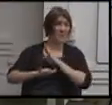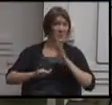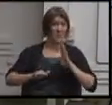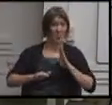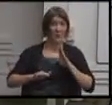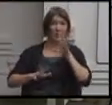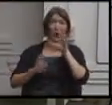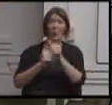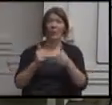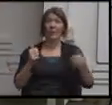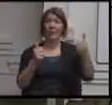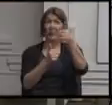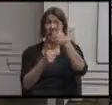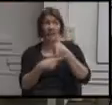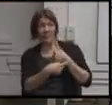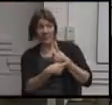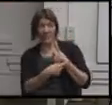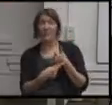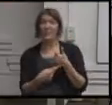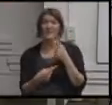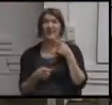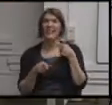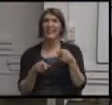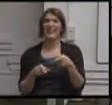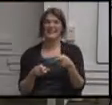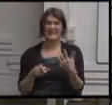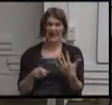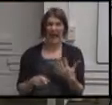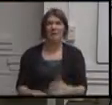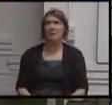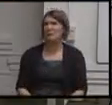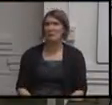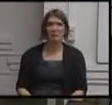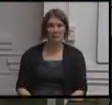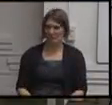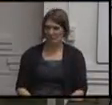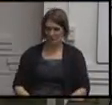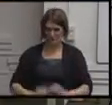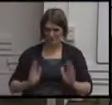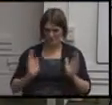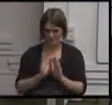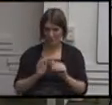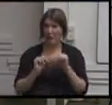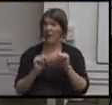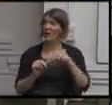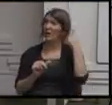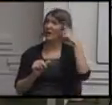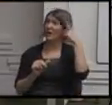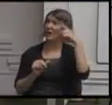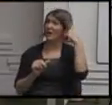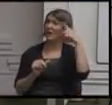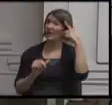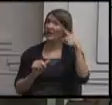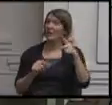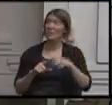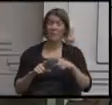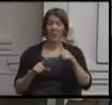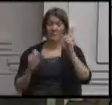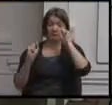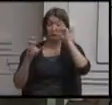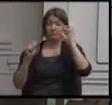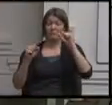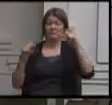the administration, about saying, this doesn't look good. Why are we continuing this?